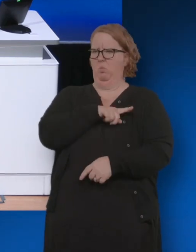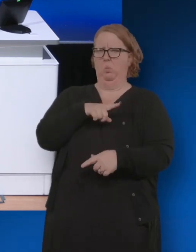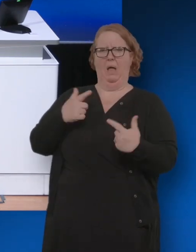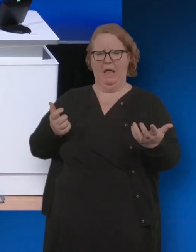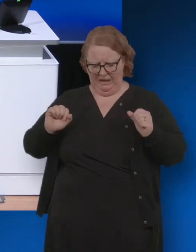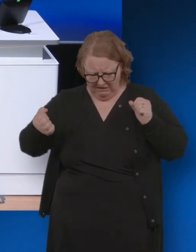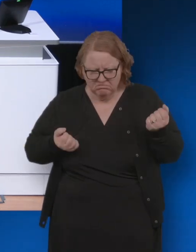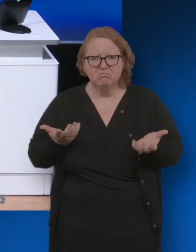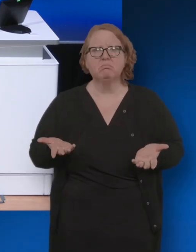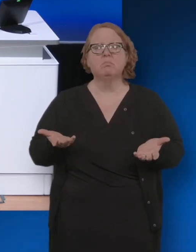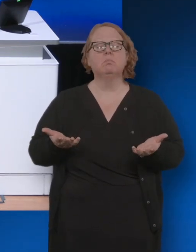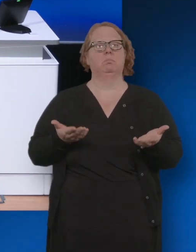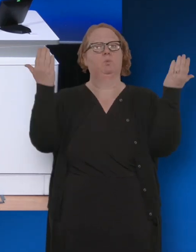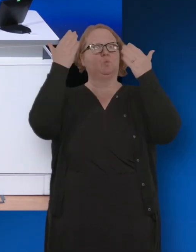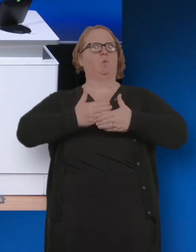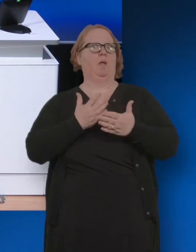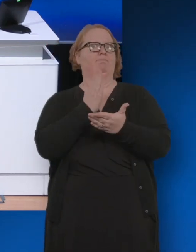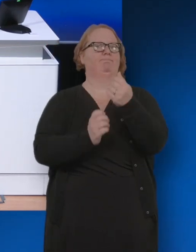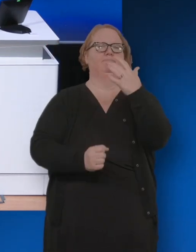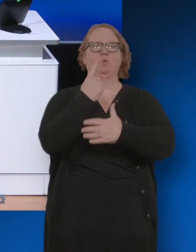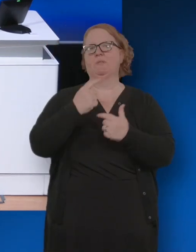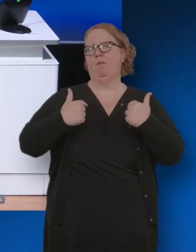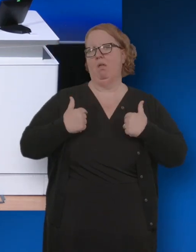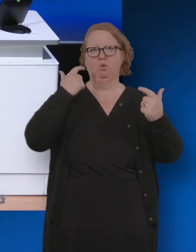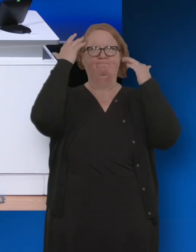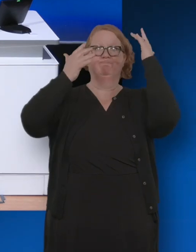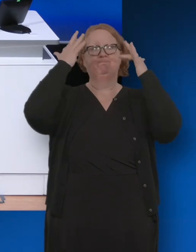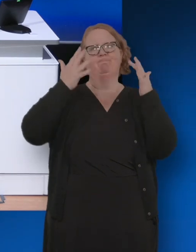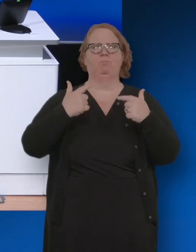is an opportunity for such reflection upon ourselves.